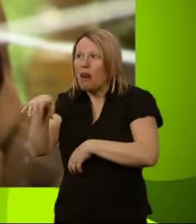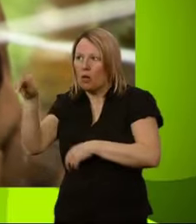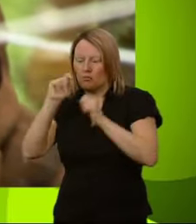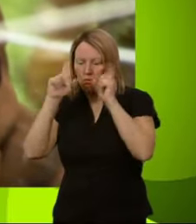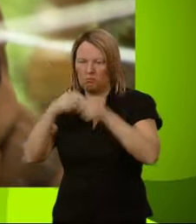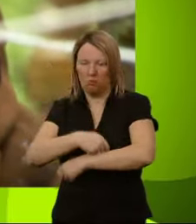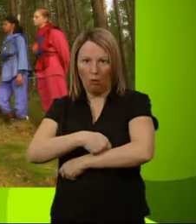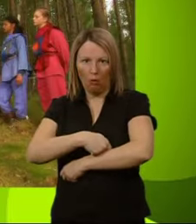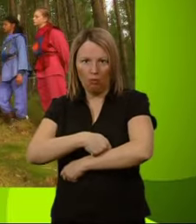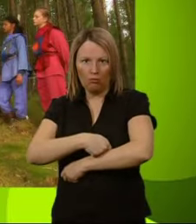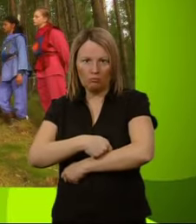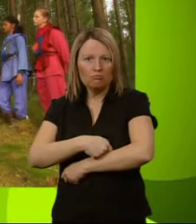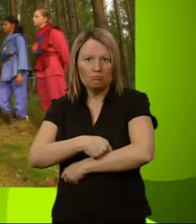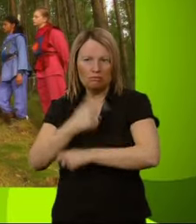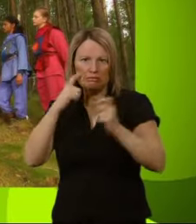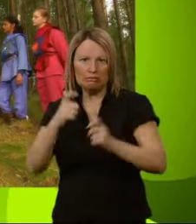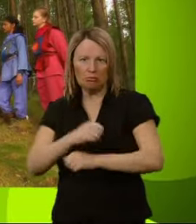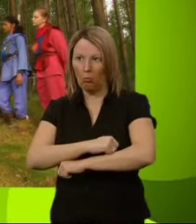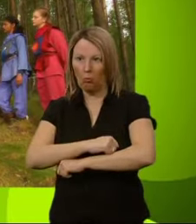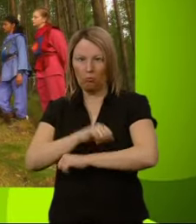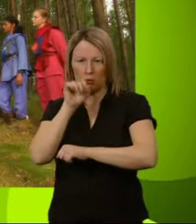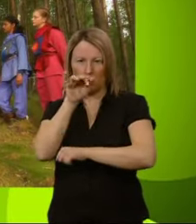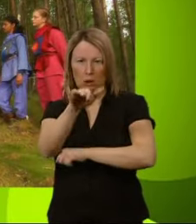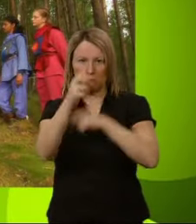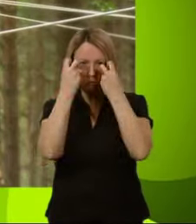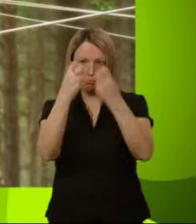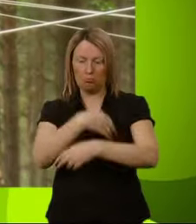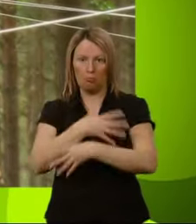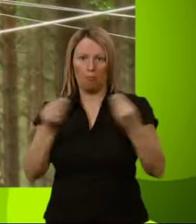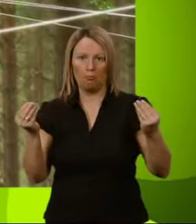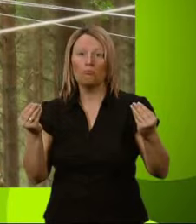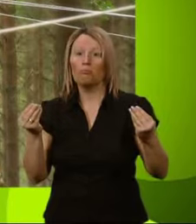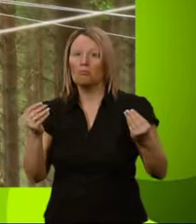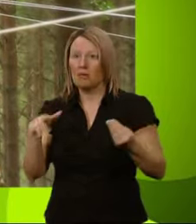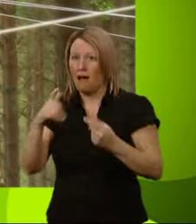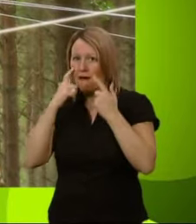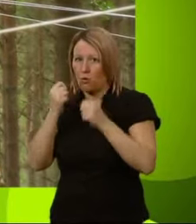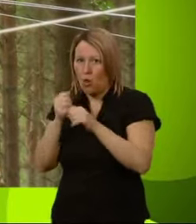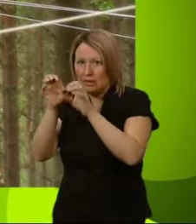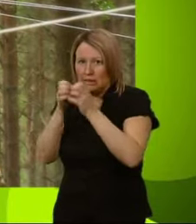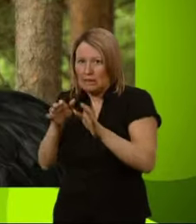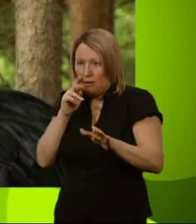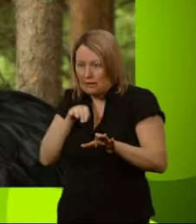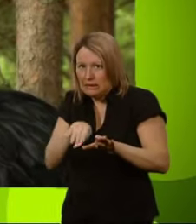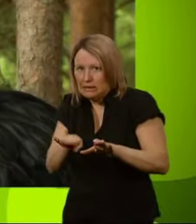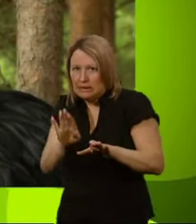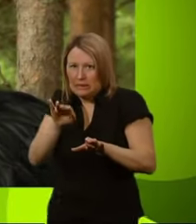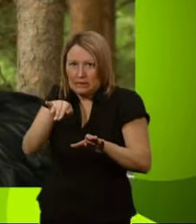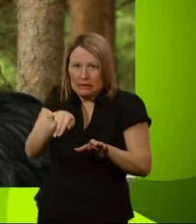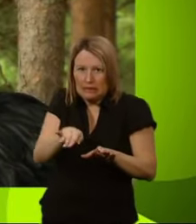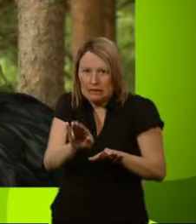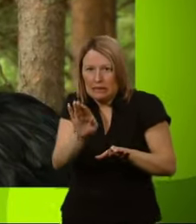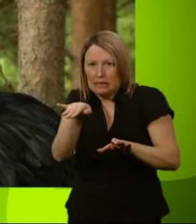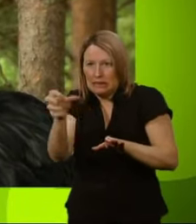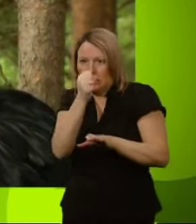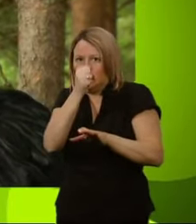slumber. Each of you must be in possession of gold if you are to pass safely by the demon who stands guard at the exit to this wicked